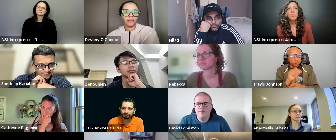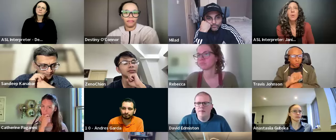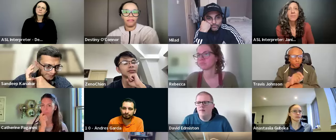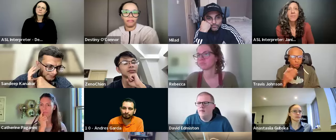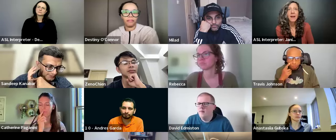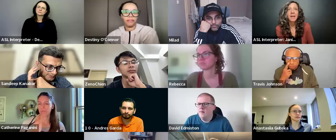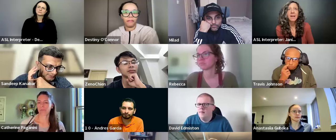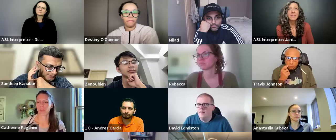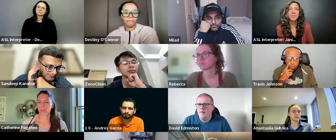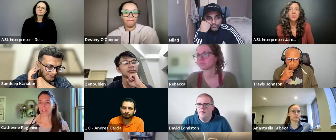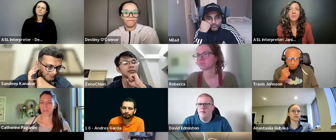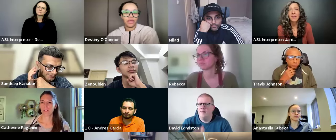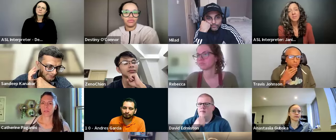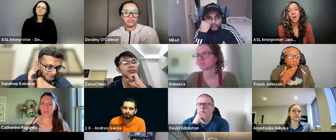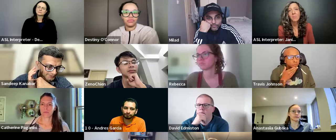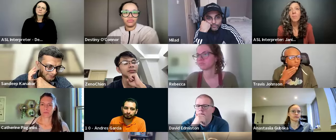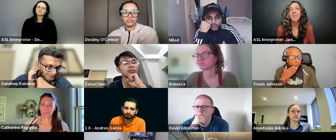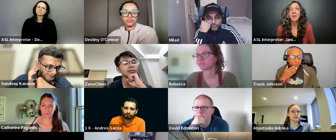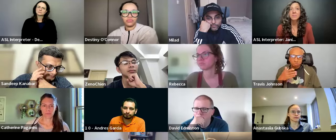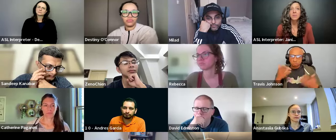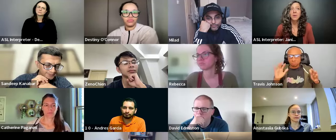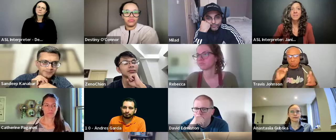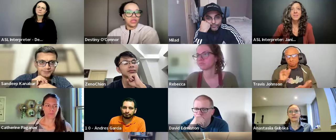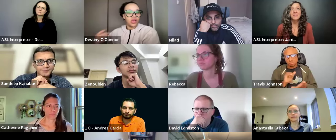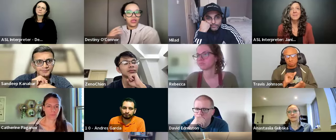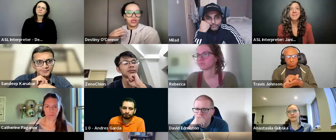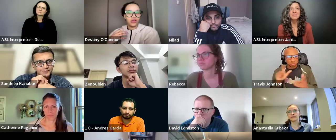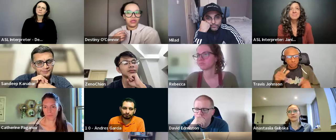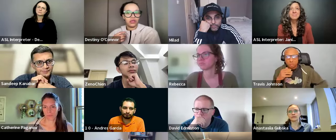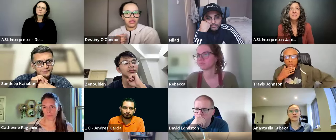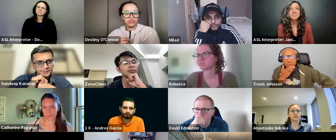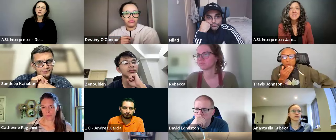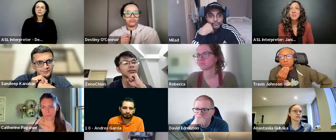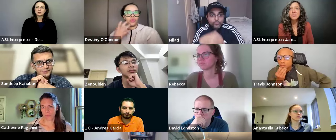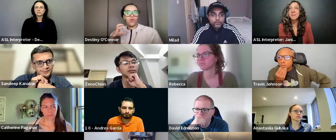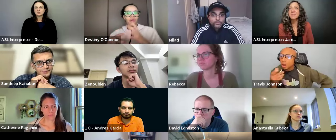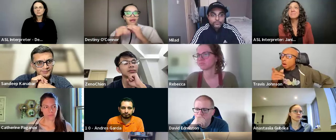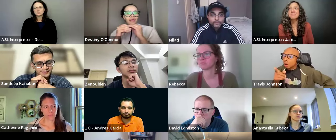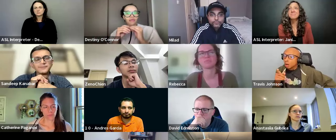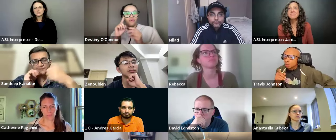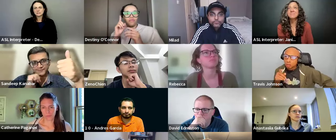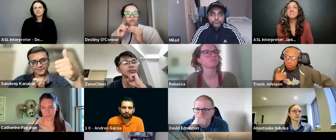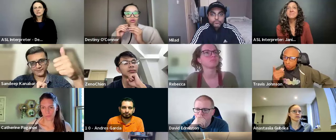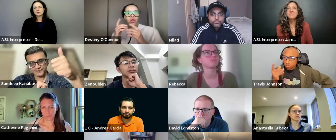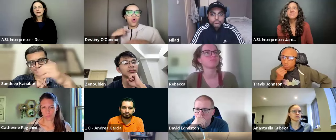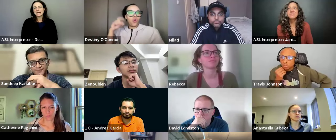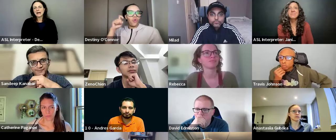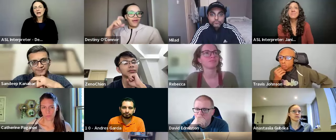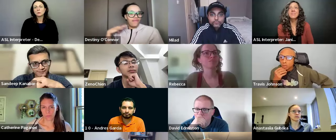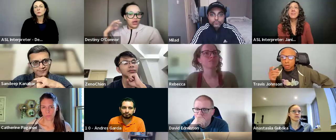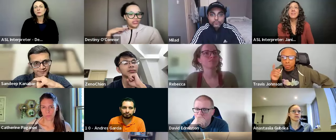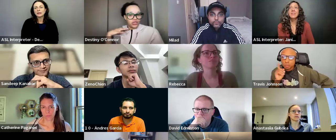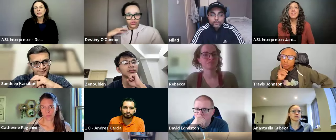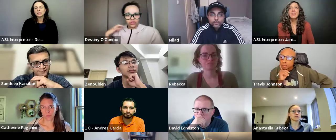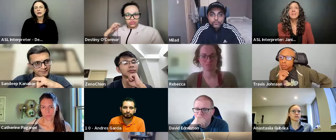of us are going to be a part of that and doing that, talk more about the glossary work during that week. But that's all for me. Destiny said, I would like